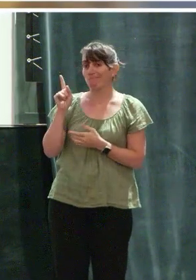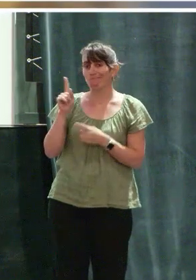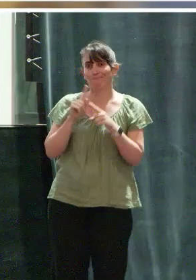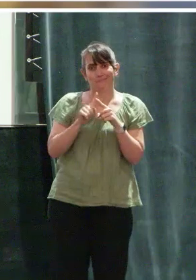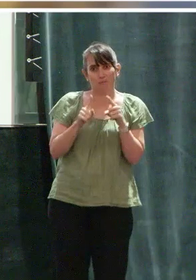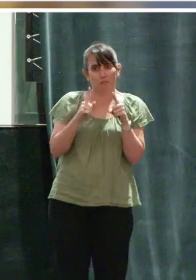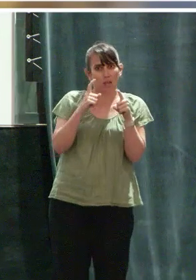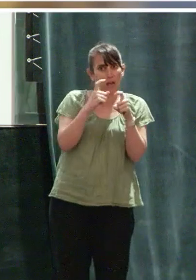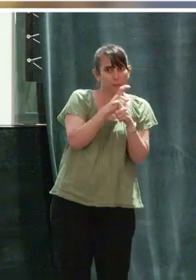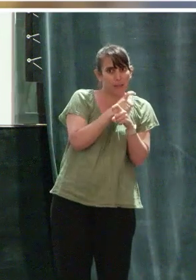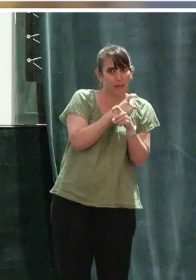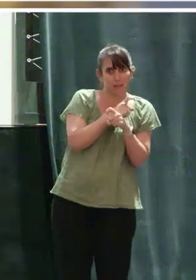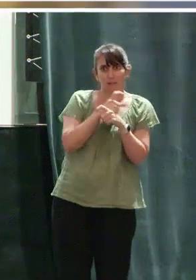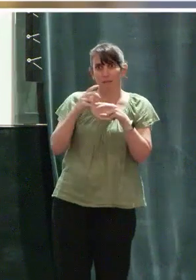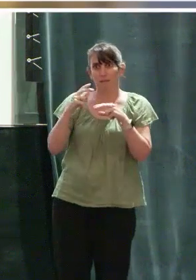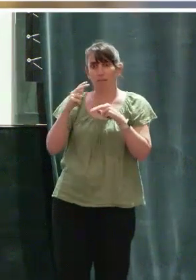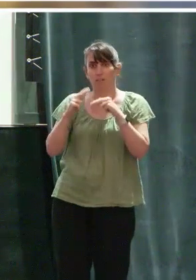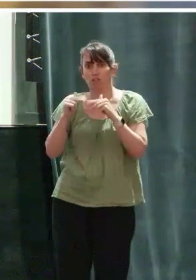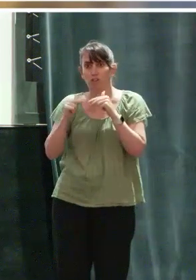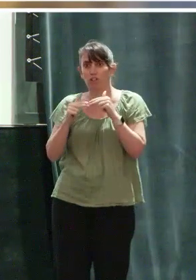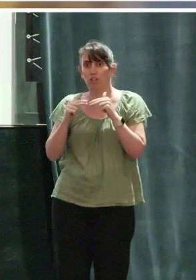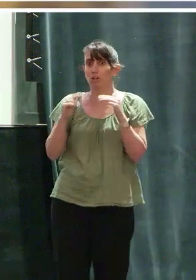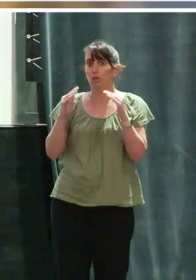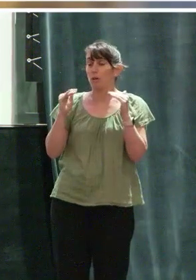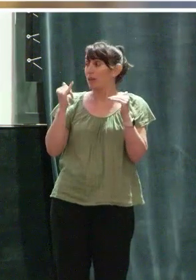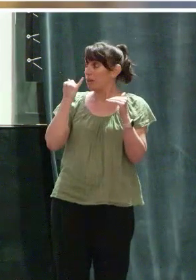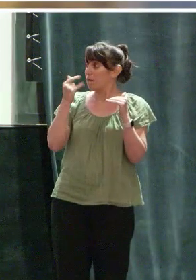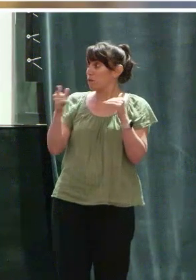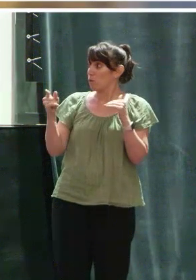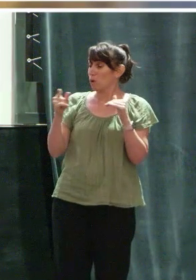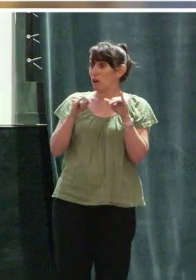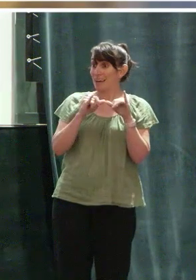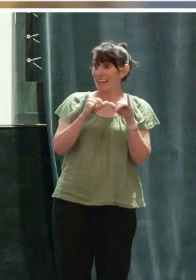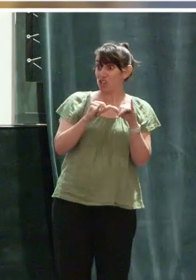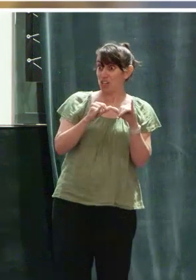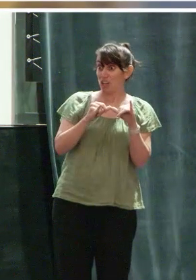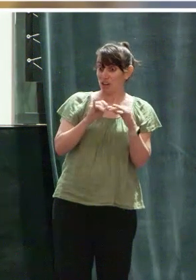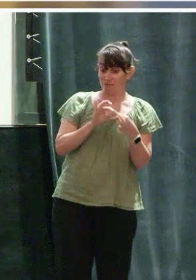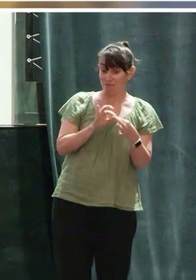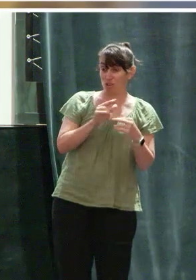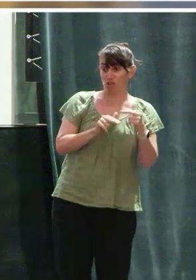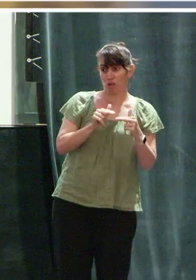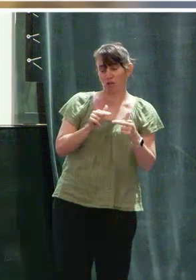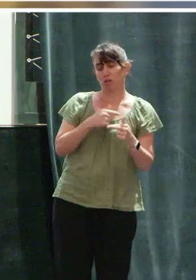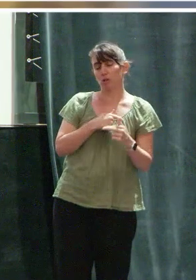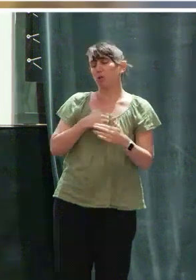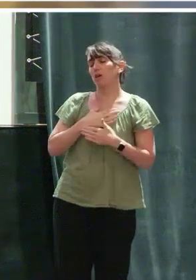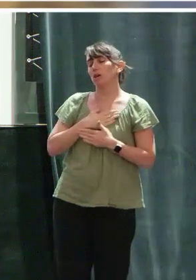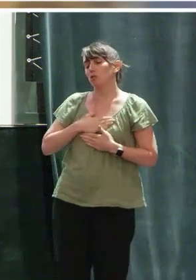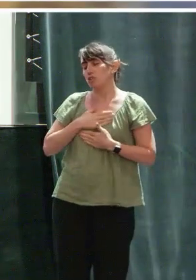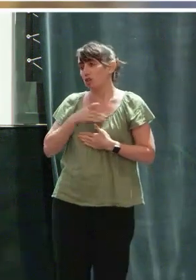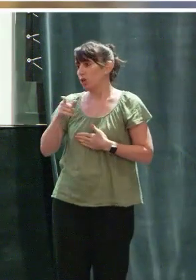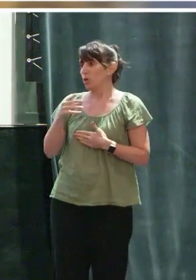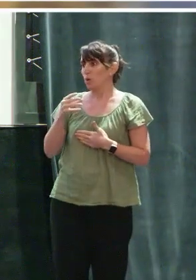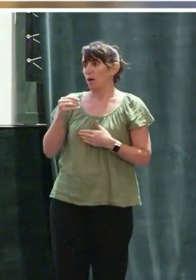construction work that's happening. So hopefully those of you who are engineering construction nerds can appreciate kind of level of effort and complexity